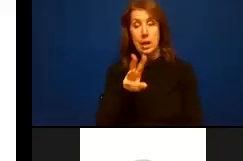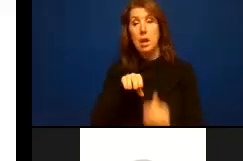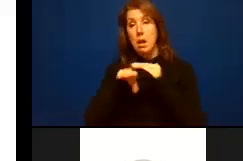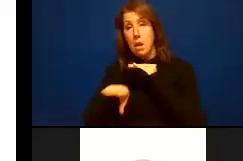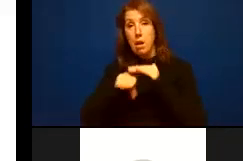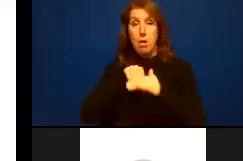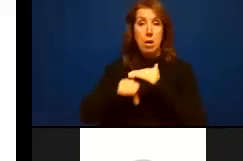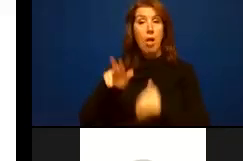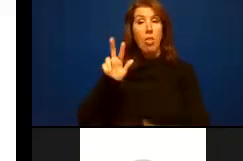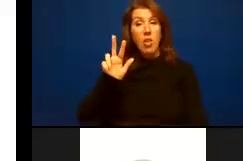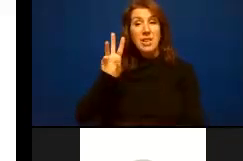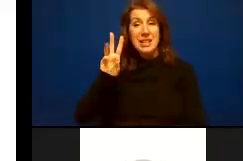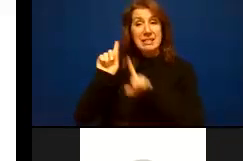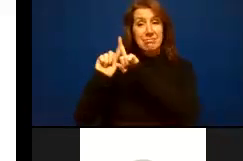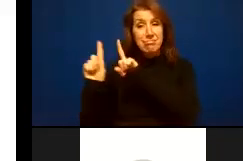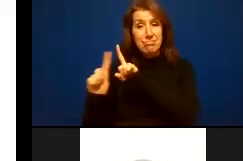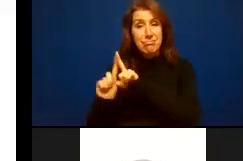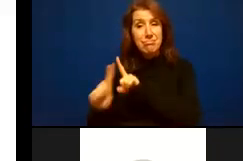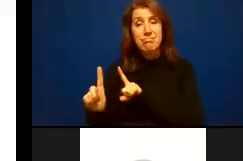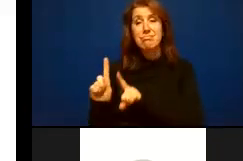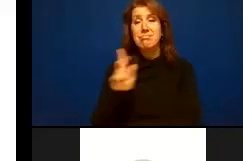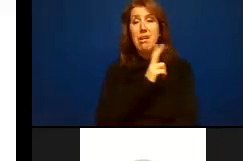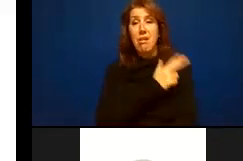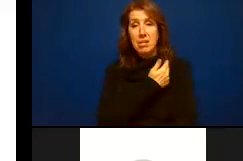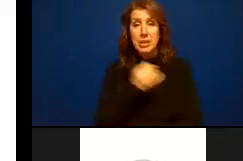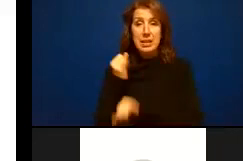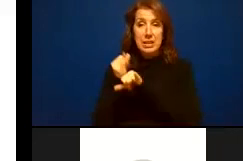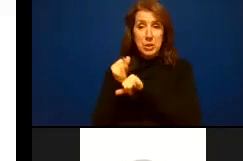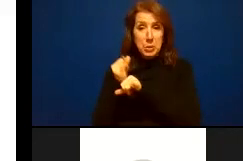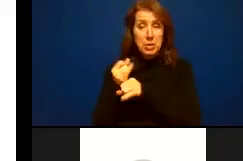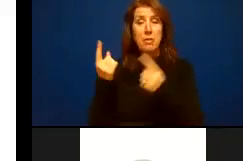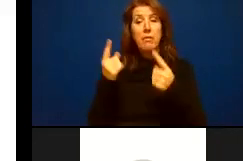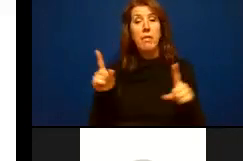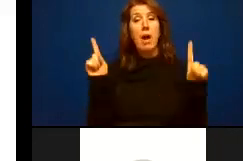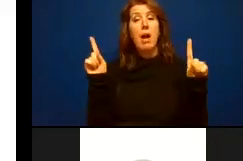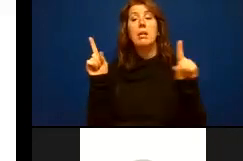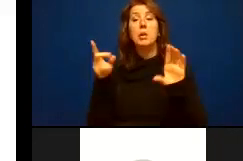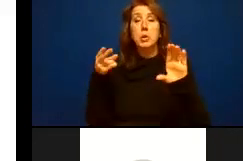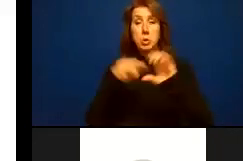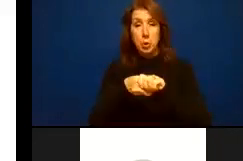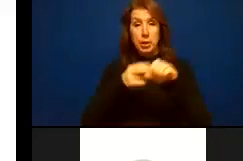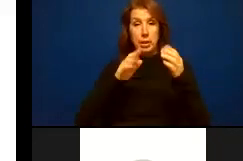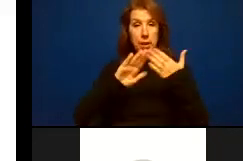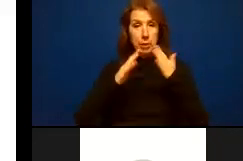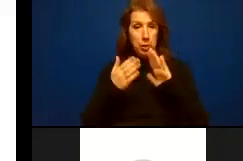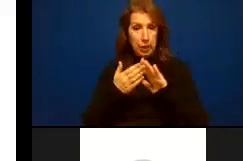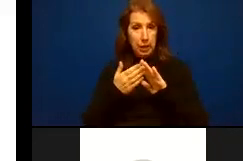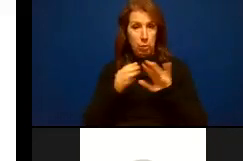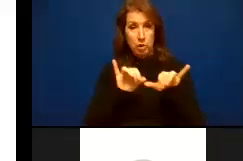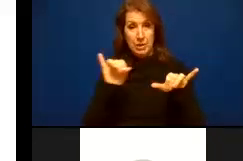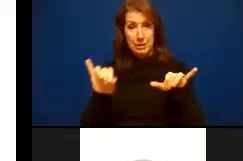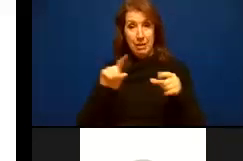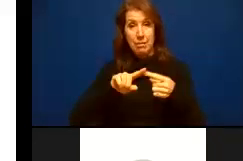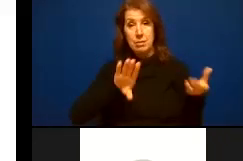different institutions. She finally rejoined the community, where she remained until she died